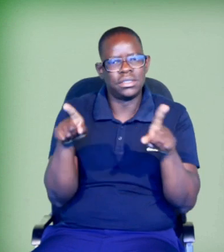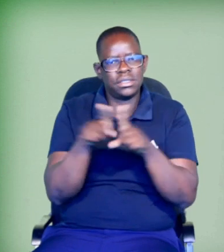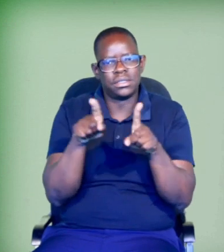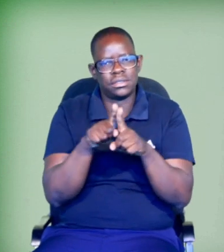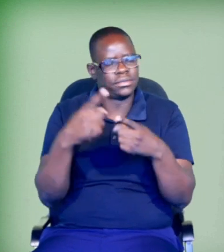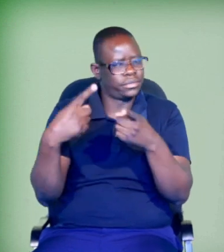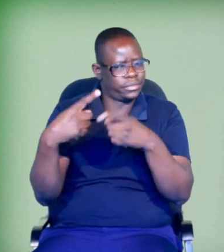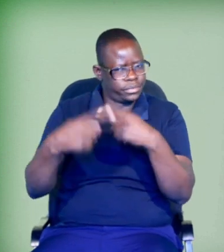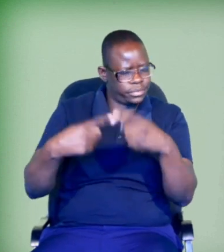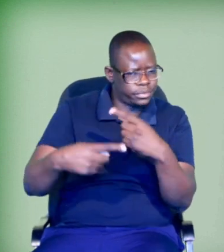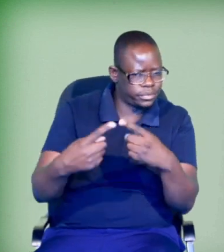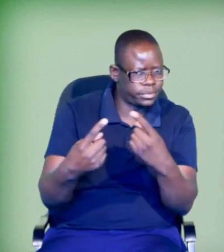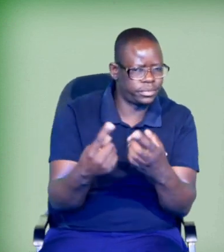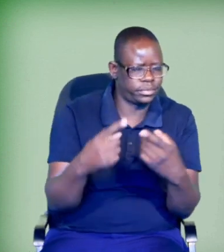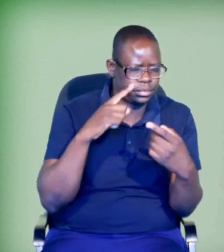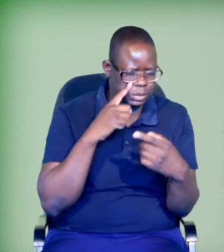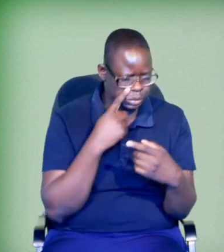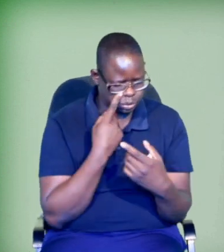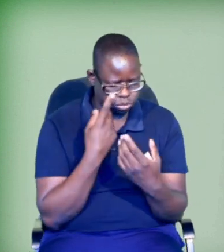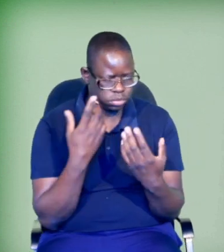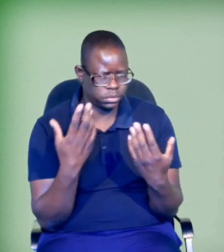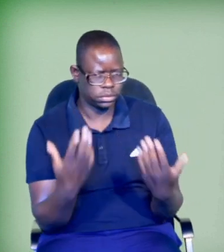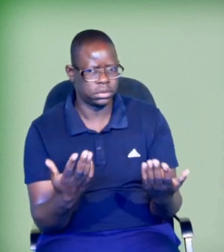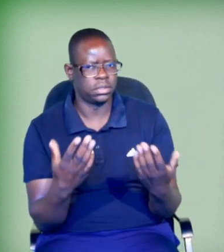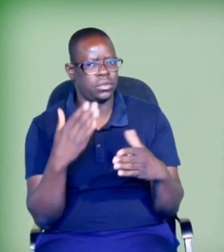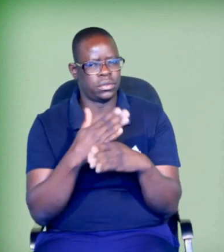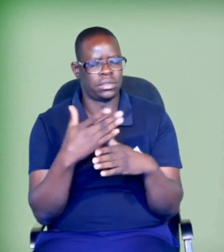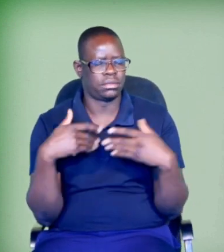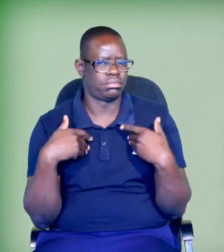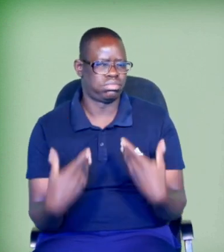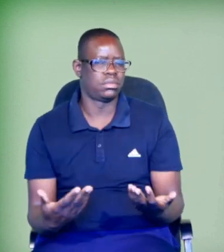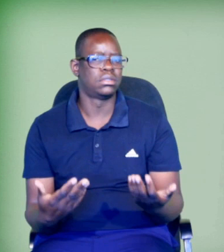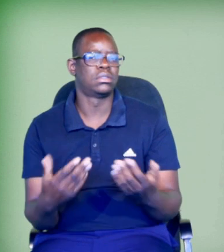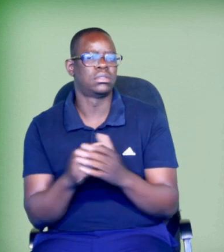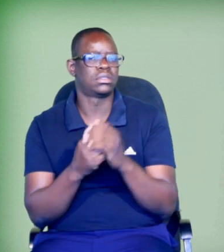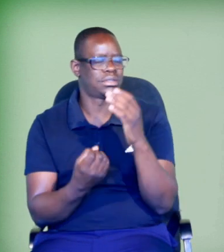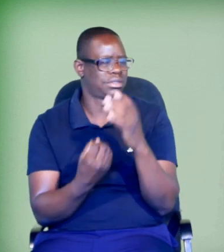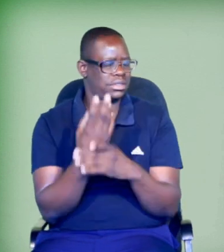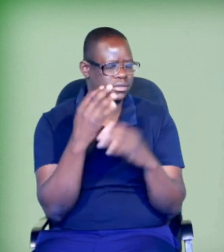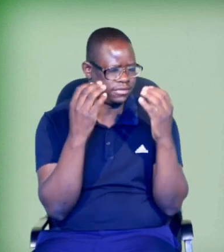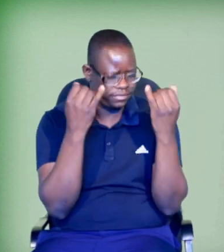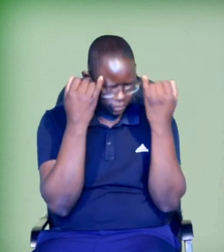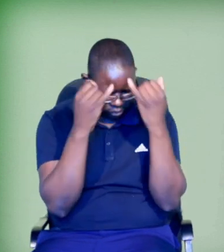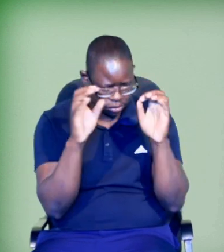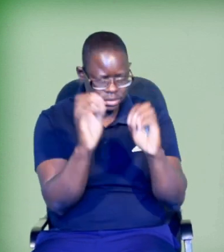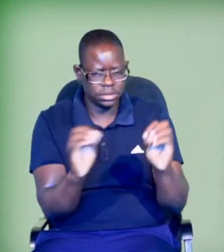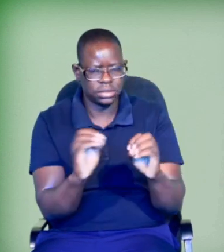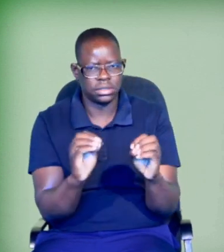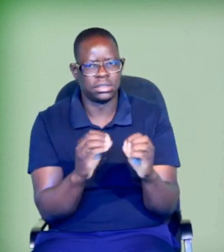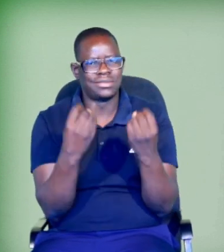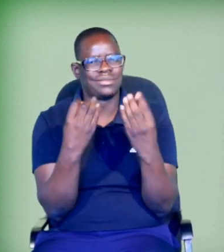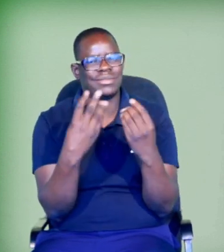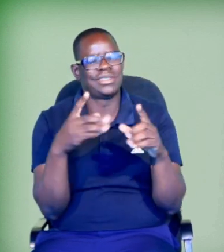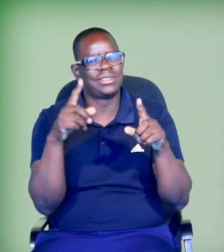same repetitive work may lead to boredom and demotivate workers. It is also not creative, so it may result in the production of